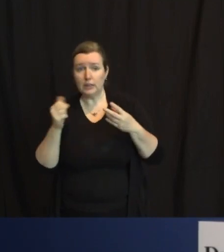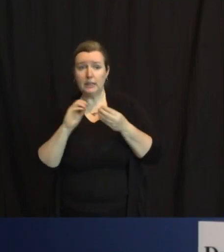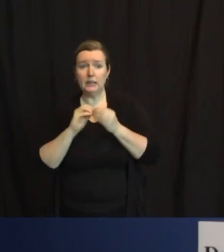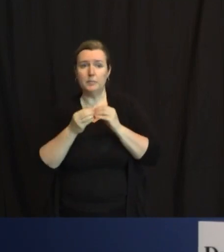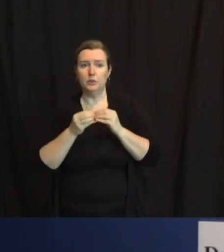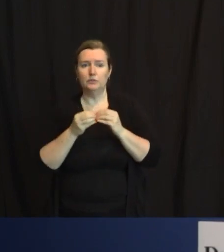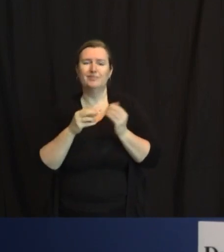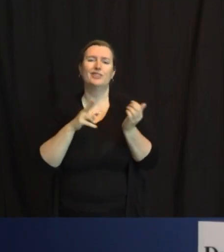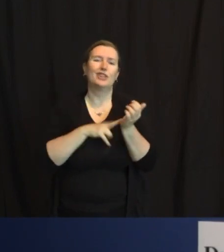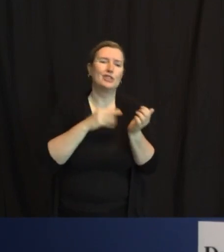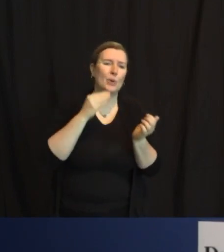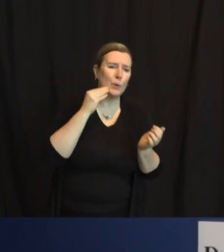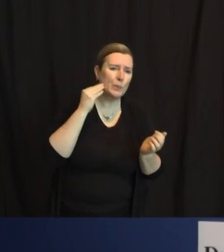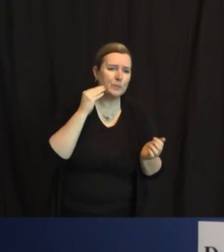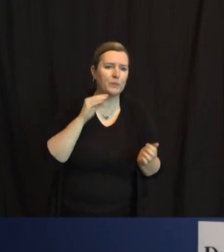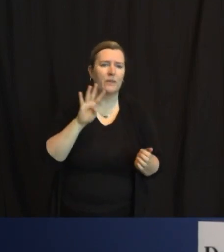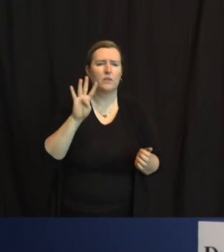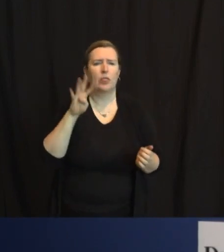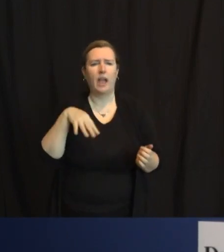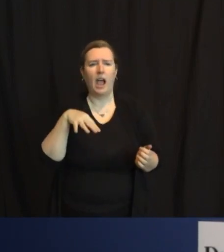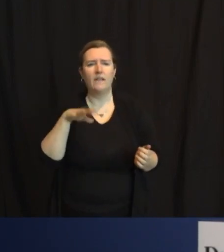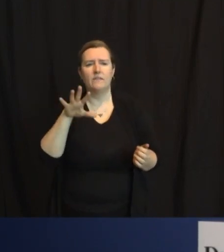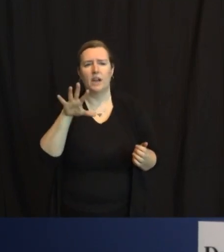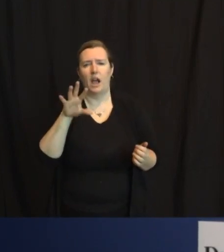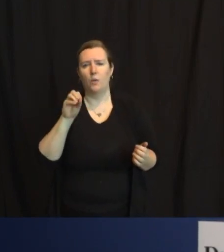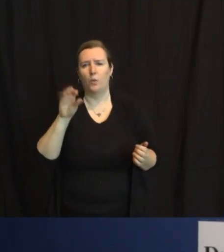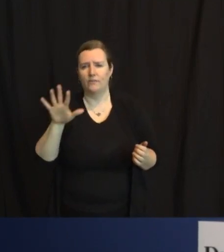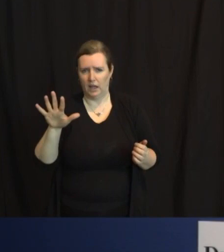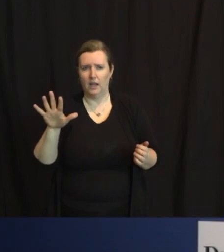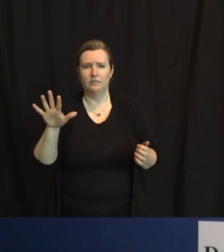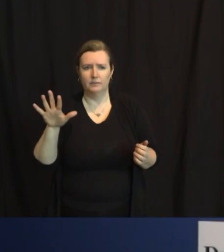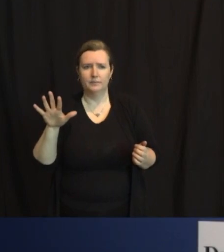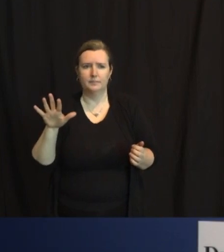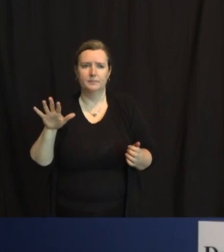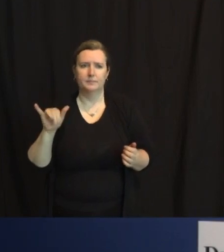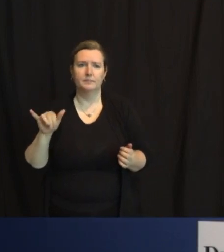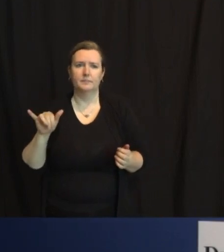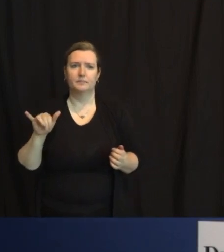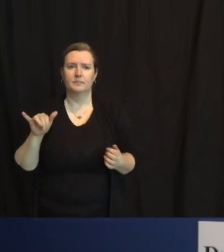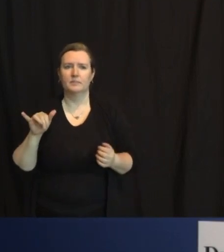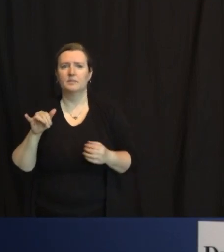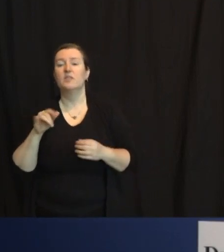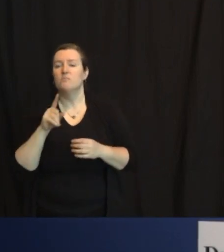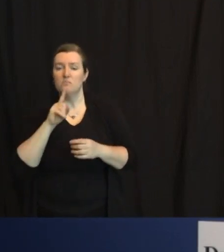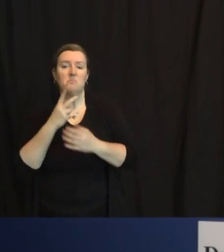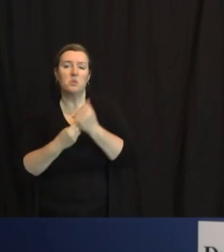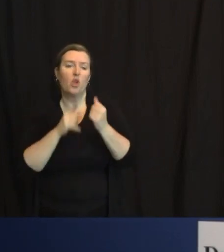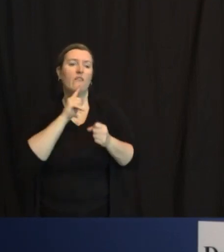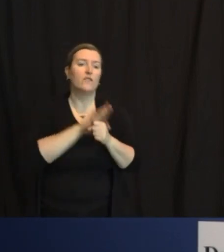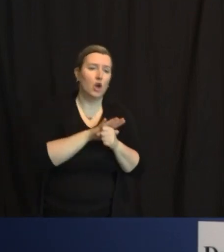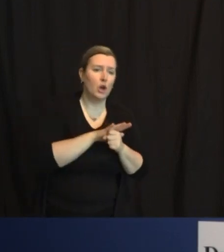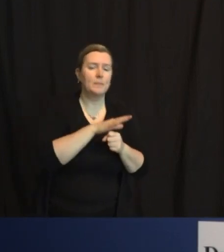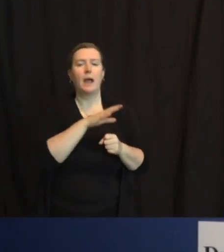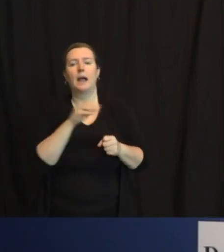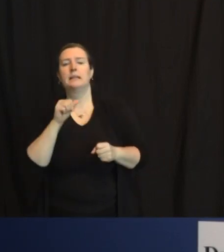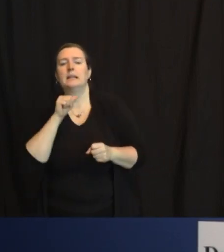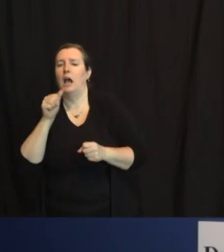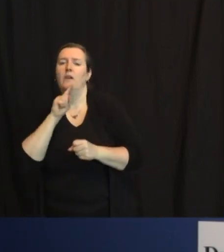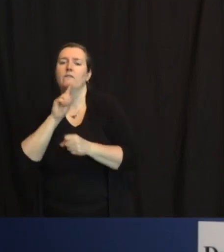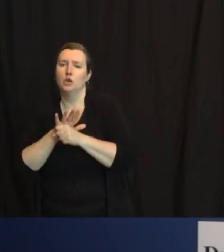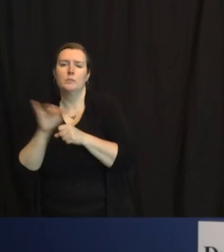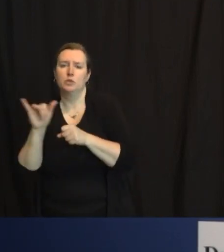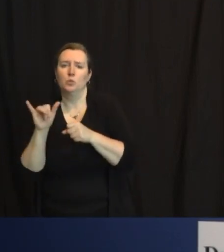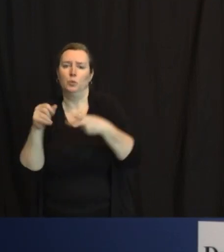was 4,505, and that number actually includes both confirmed as well as non-confirmed deaths as reported